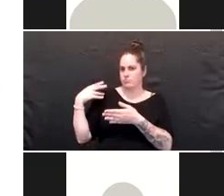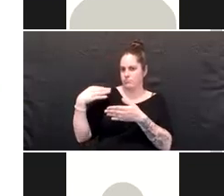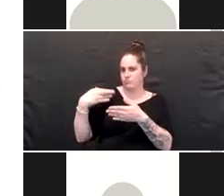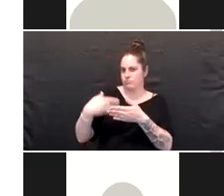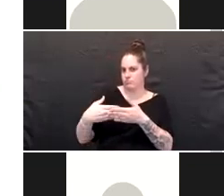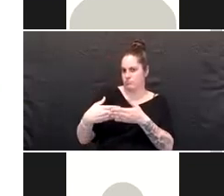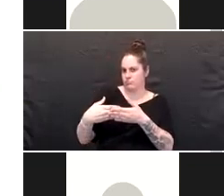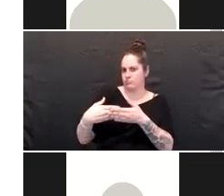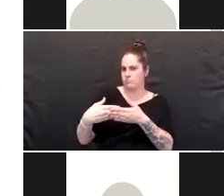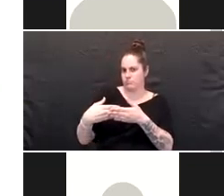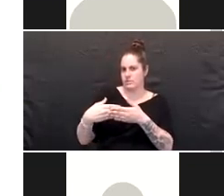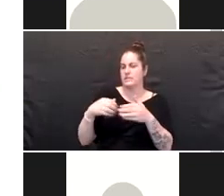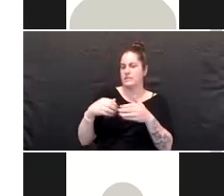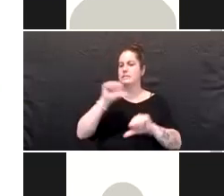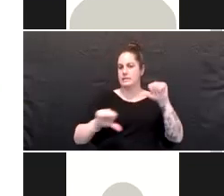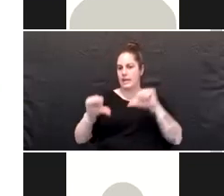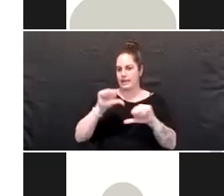So the scientific method,